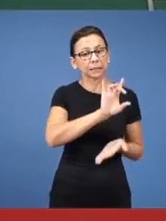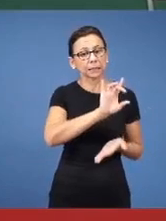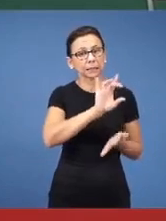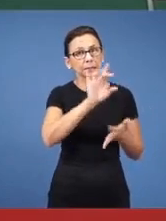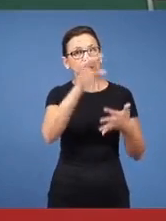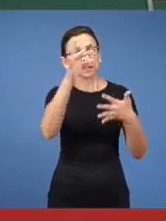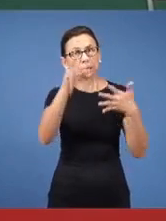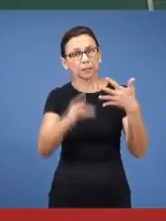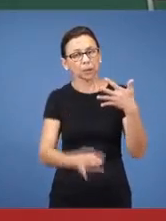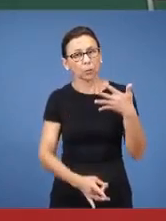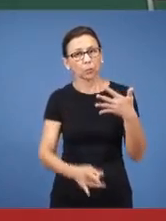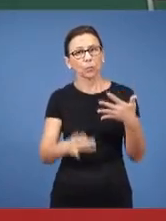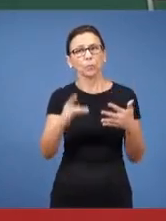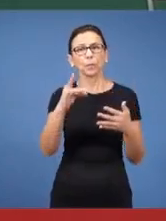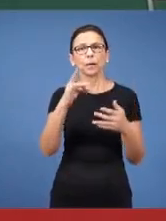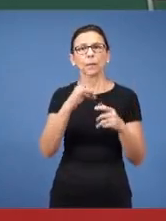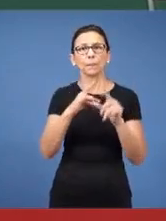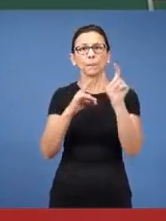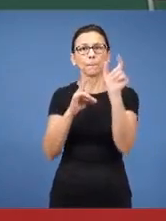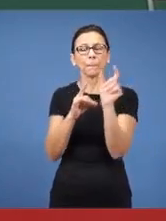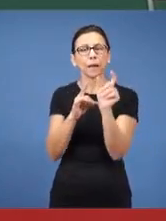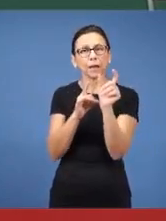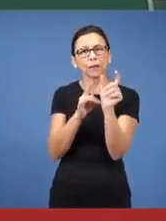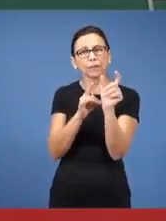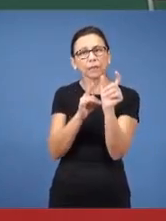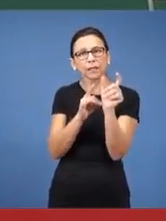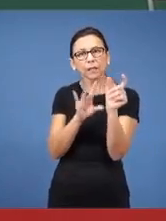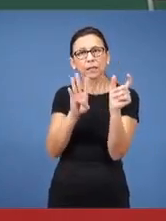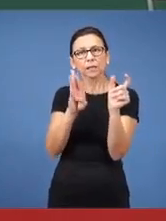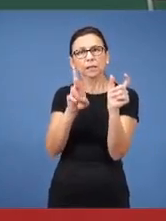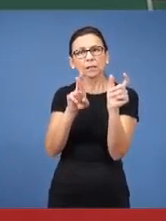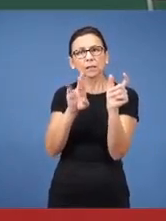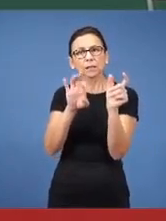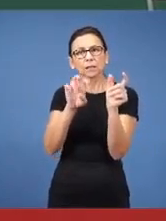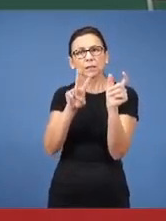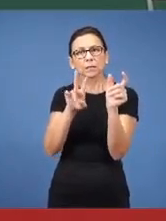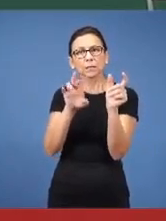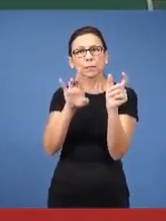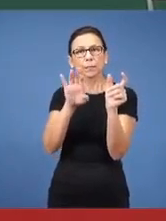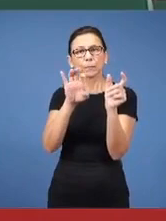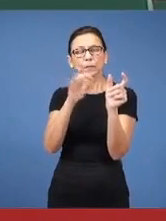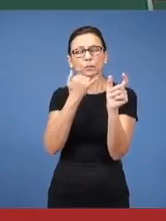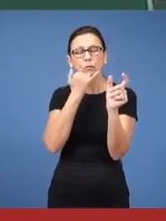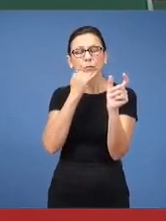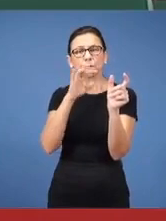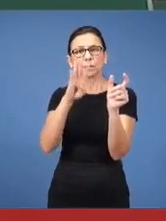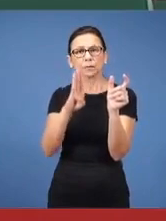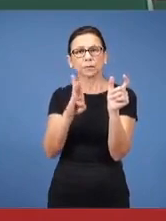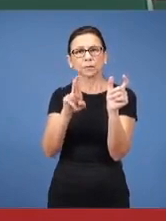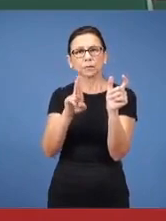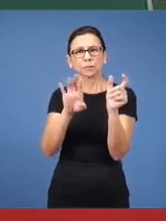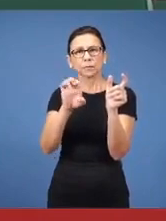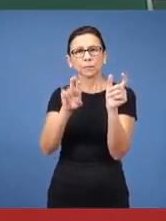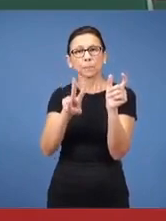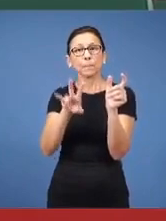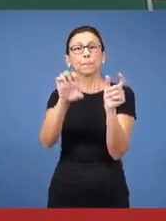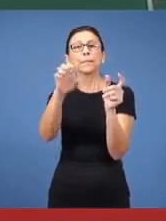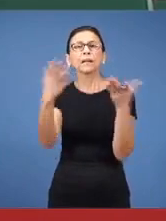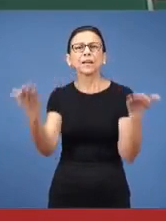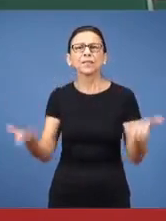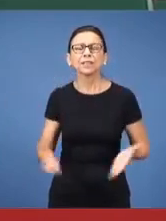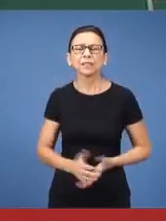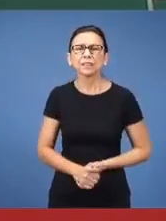soon is there. We're going to find each letter, we're going to find the word soon and the meaning of the soon. And that's what